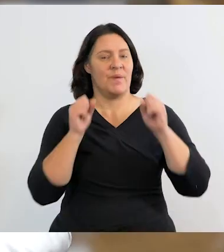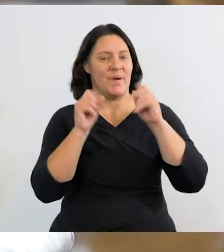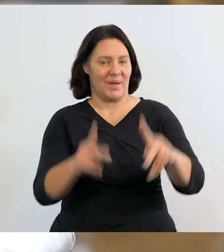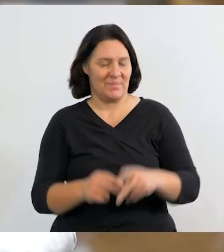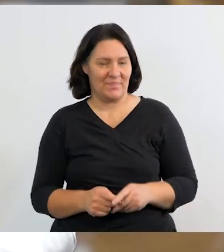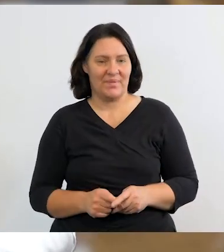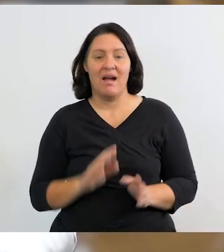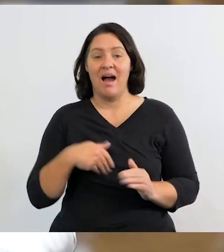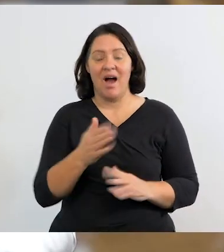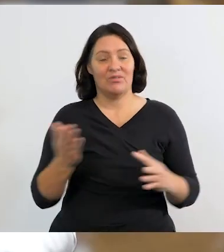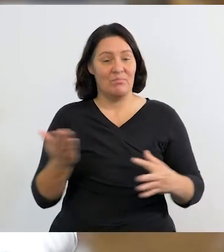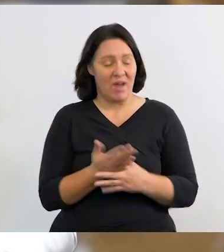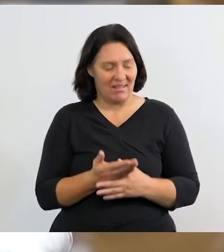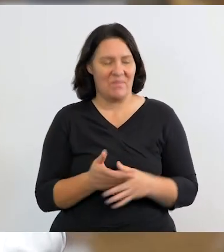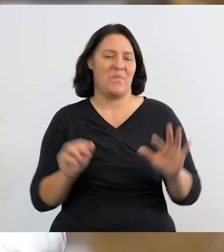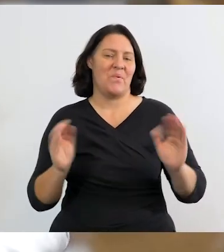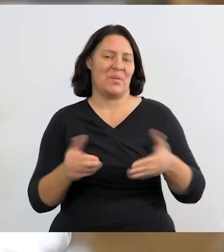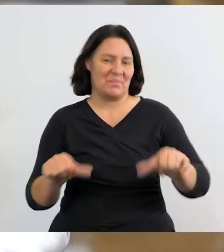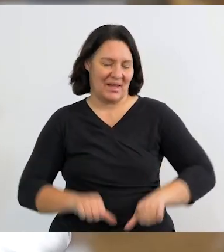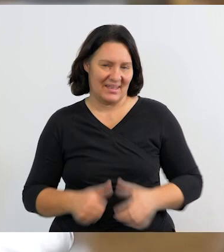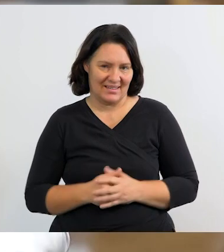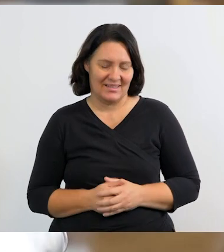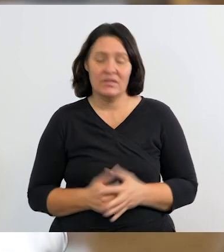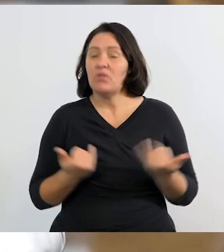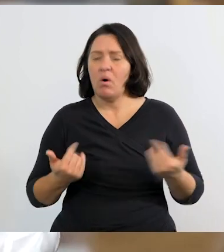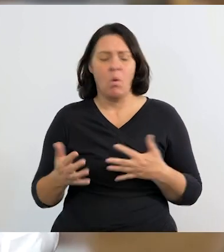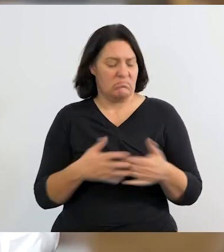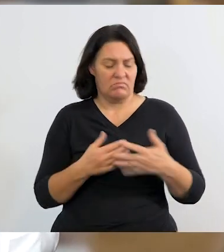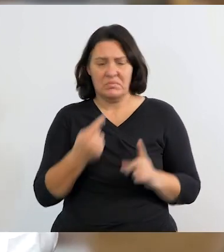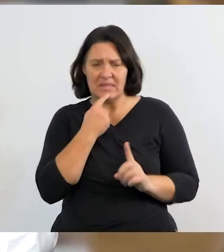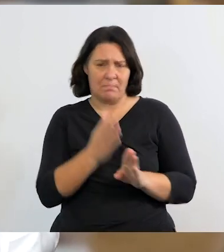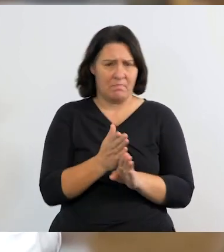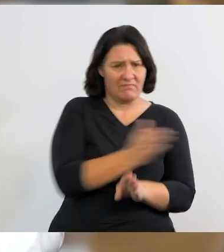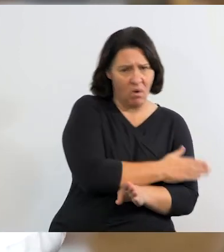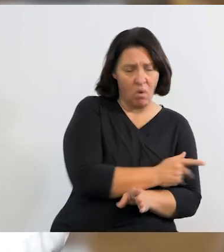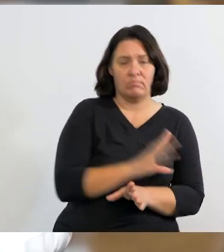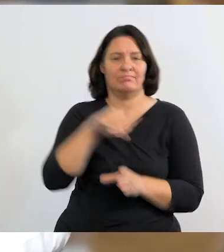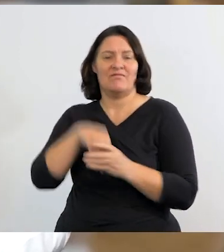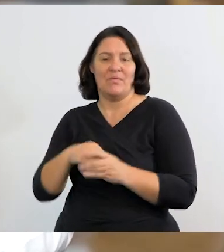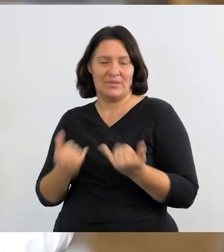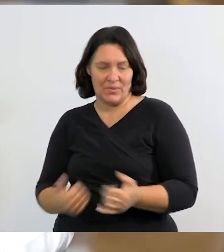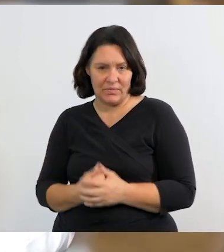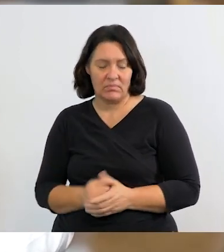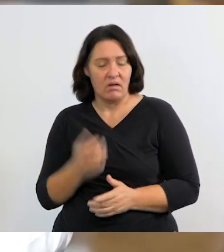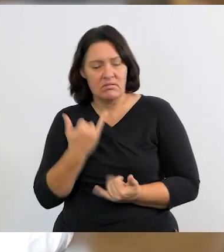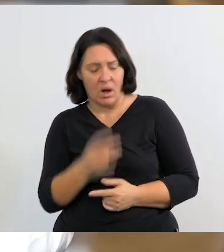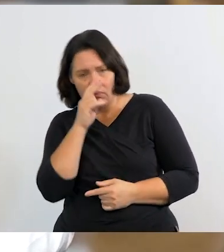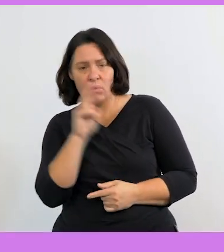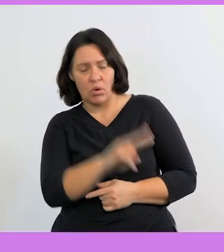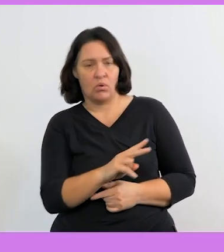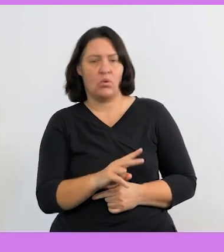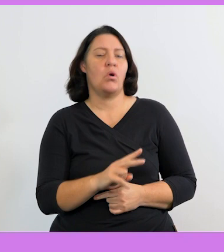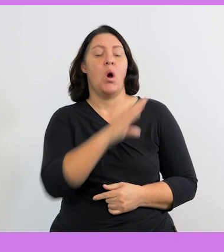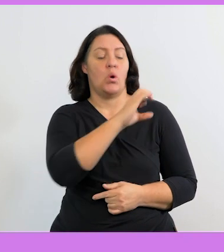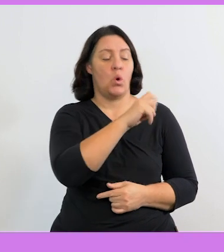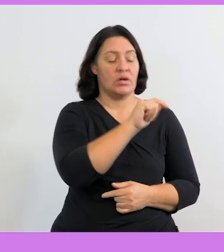All right, guys, welcome back after that short break. Now, let's quickly put all of what we've said previously into practice. So now we'll be looking at